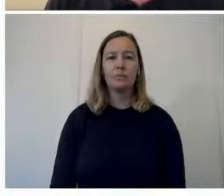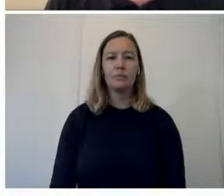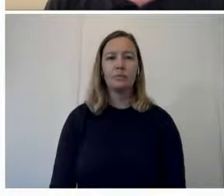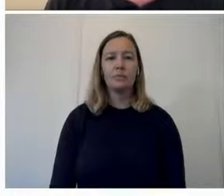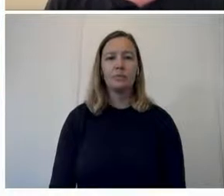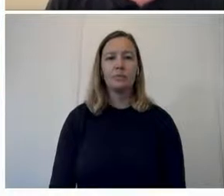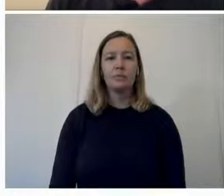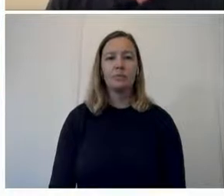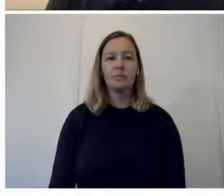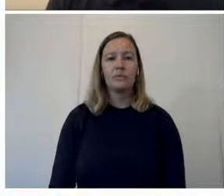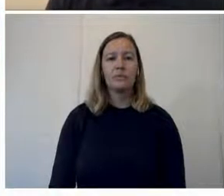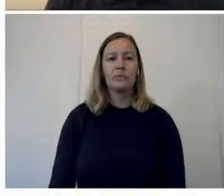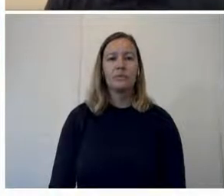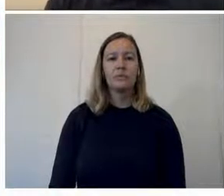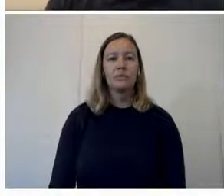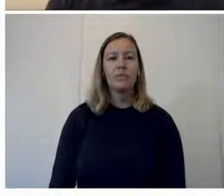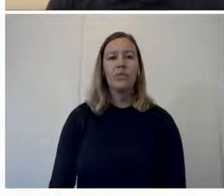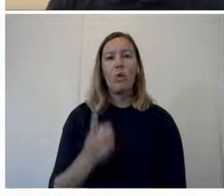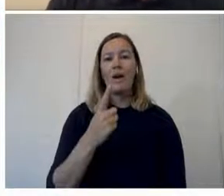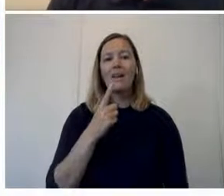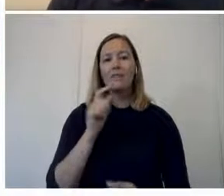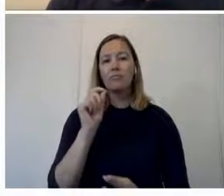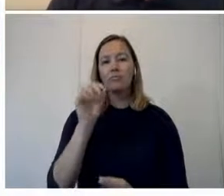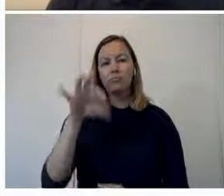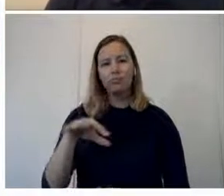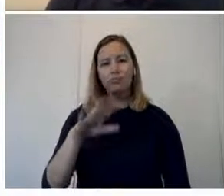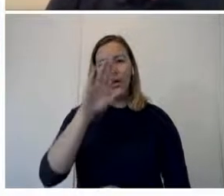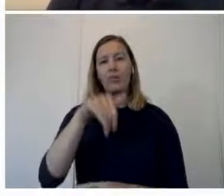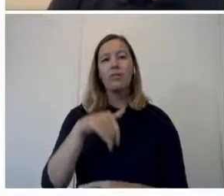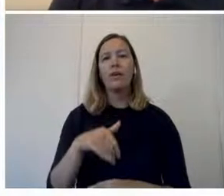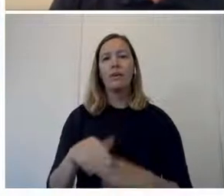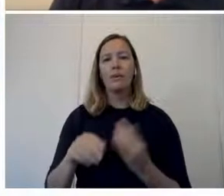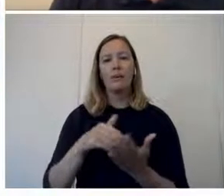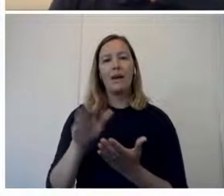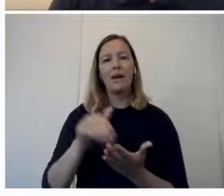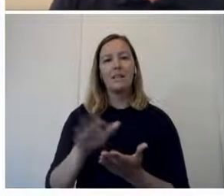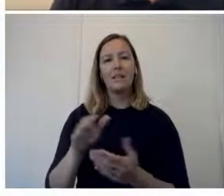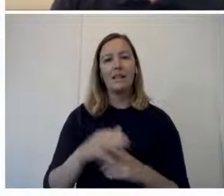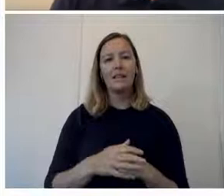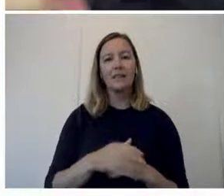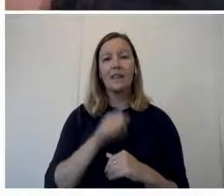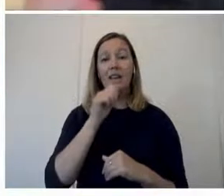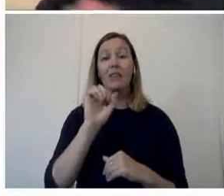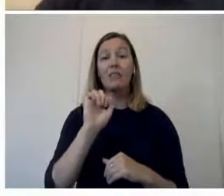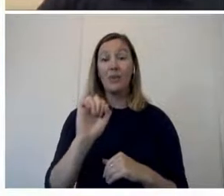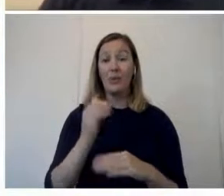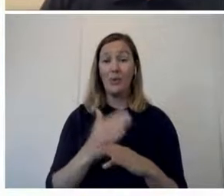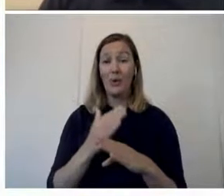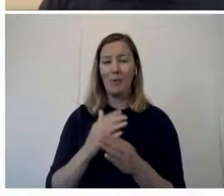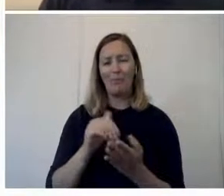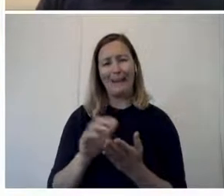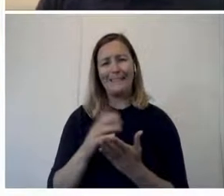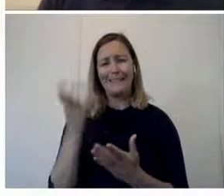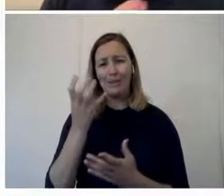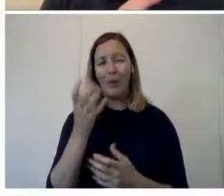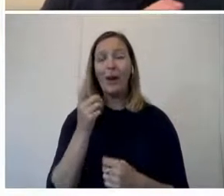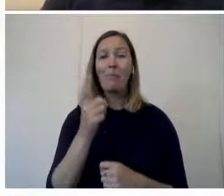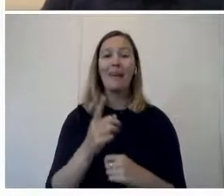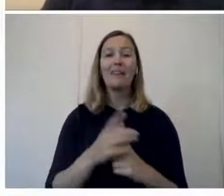marketing. This is going to disappoint you if you have marketing in your job title.